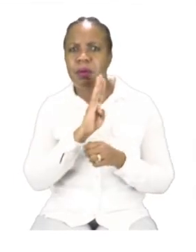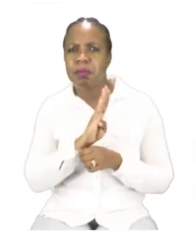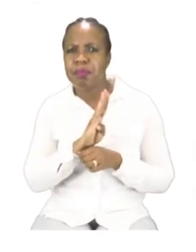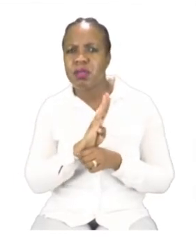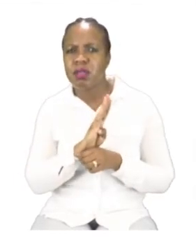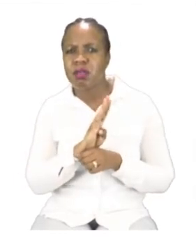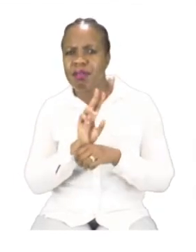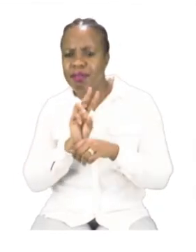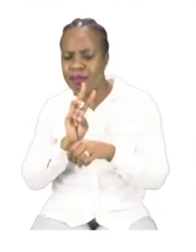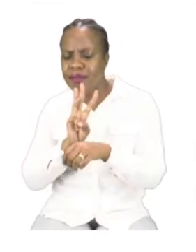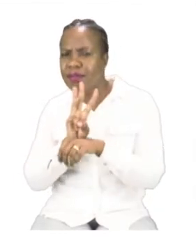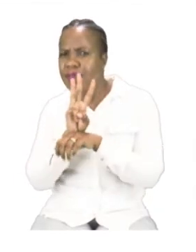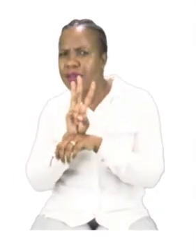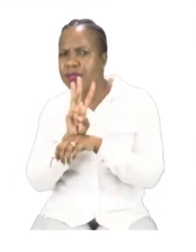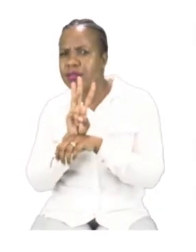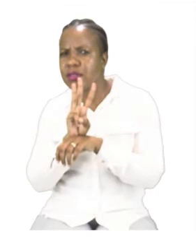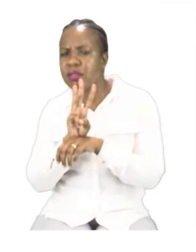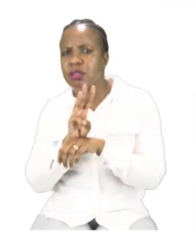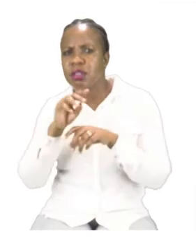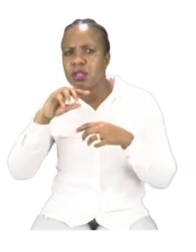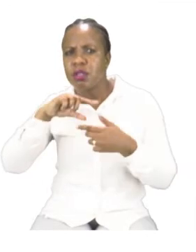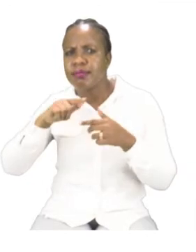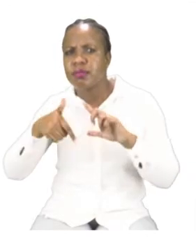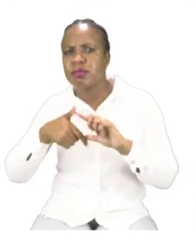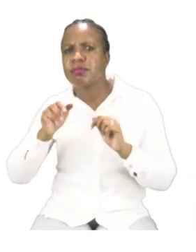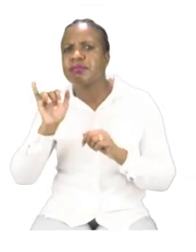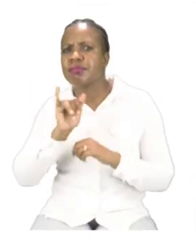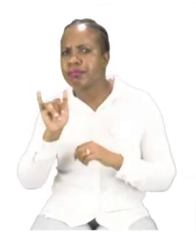we're going to count from the square, going